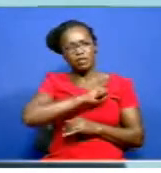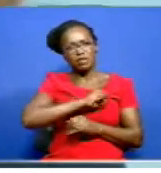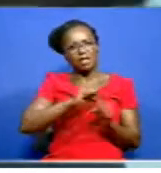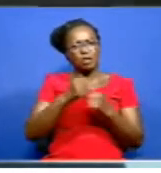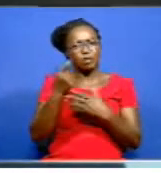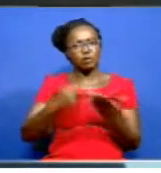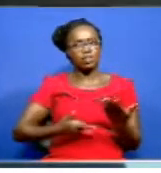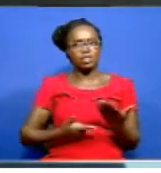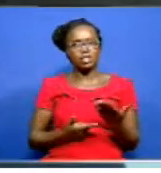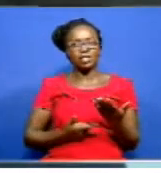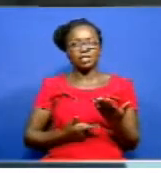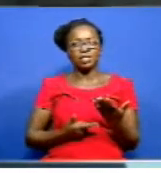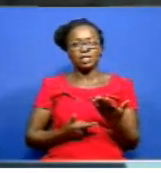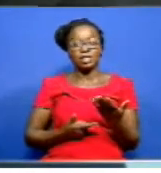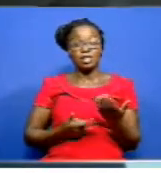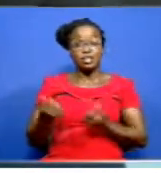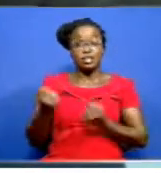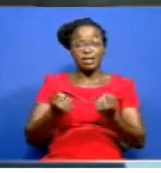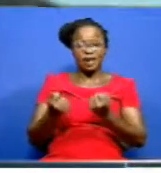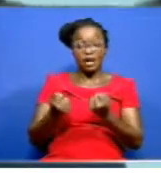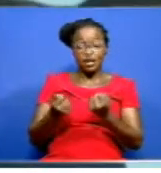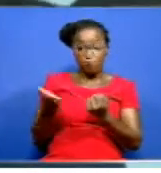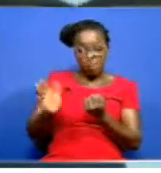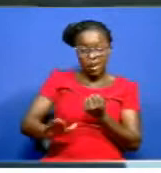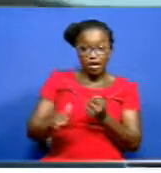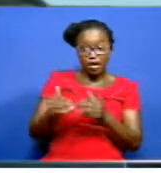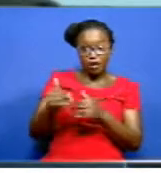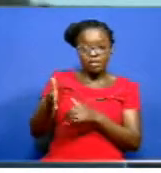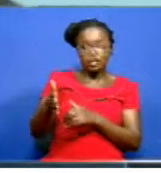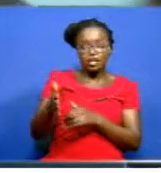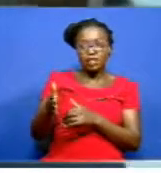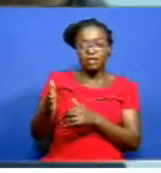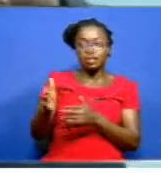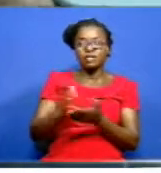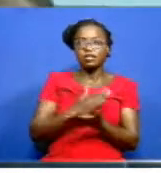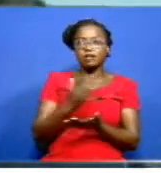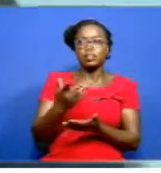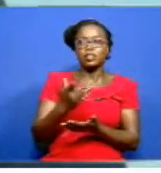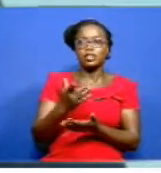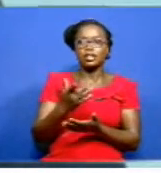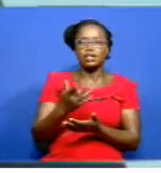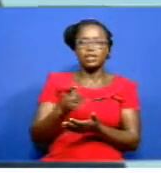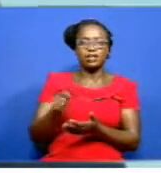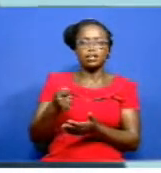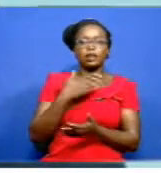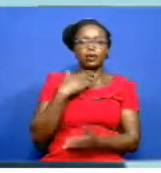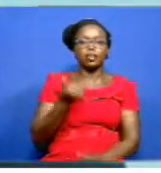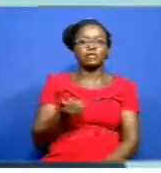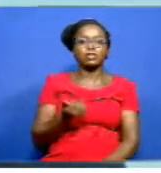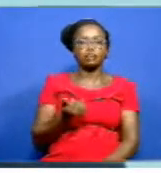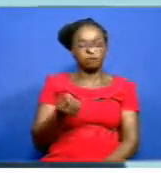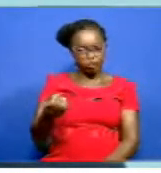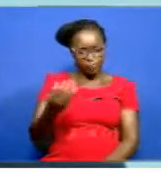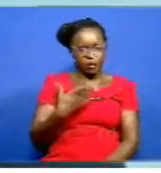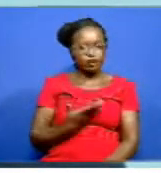happen? Even the car that you have out there, that you're parked out there, somebody will come and tell you that I want that key. Give it to